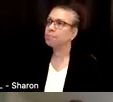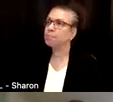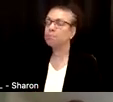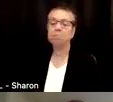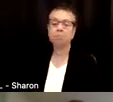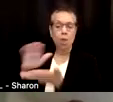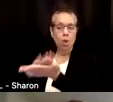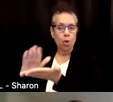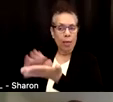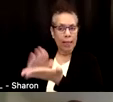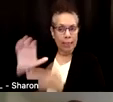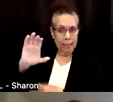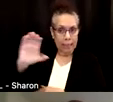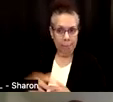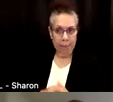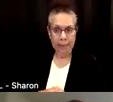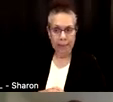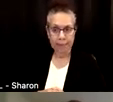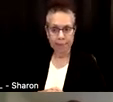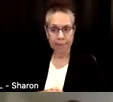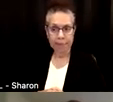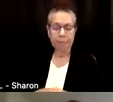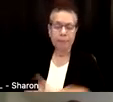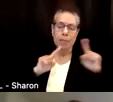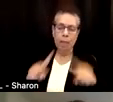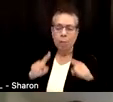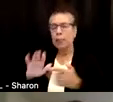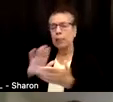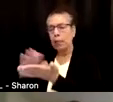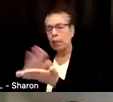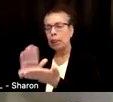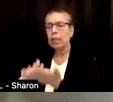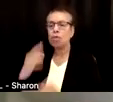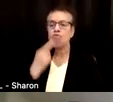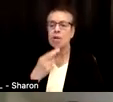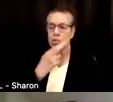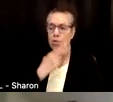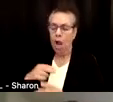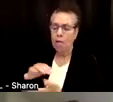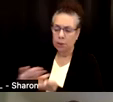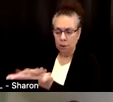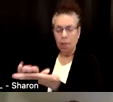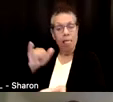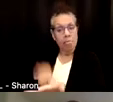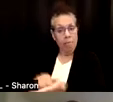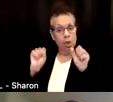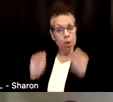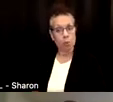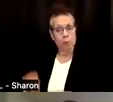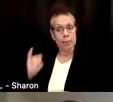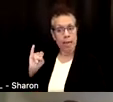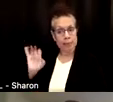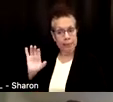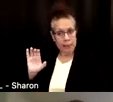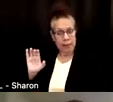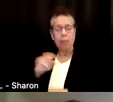cleaning company coming in to clean a restaurant, that could be a contractor. But if you are